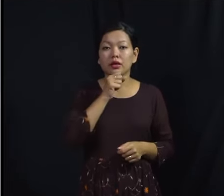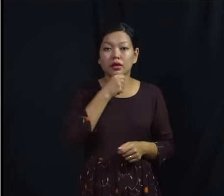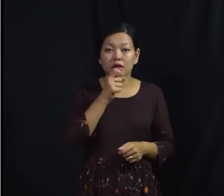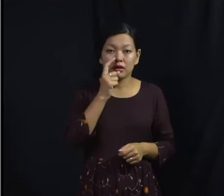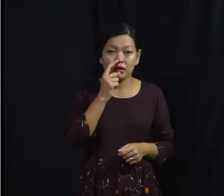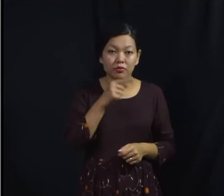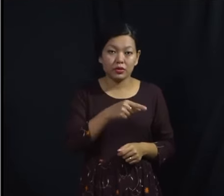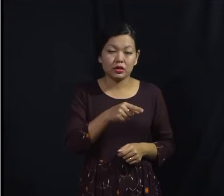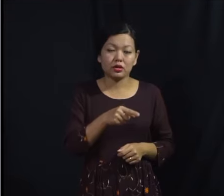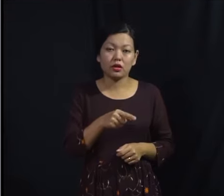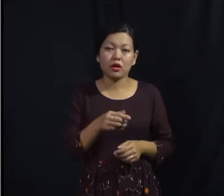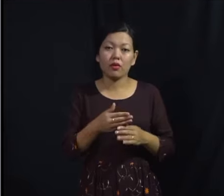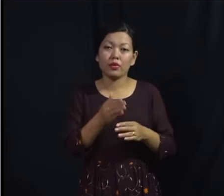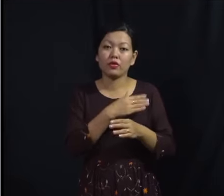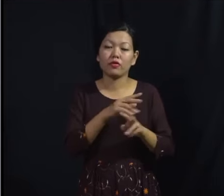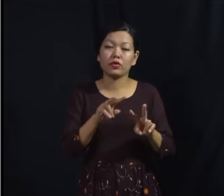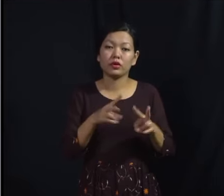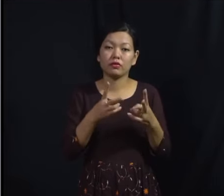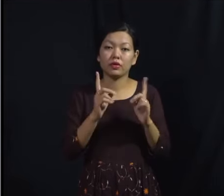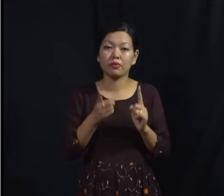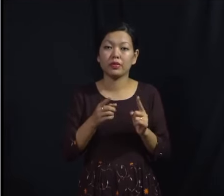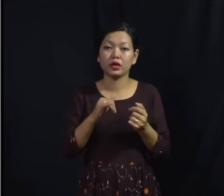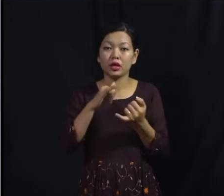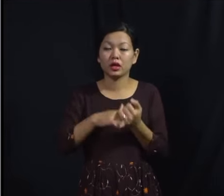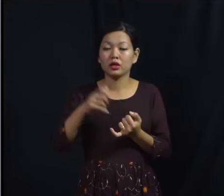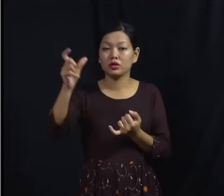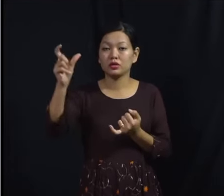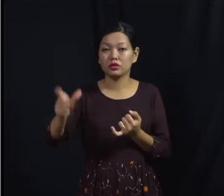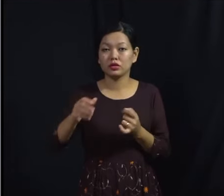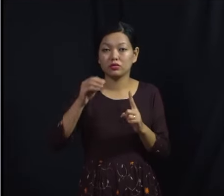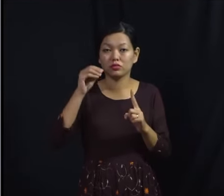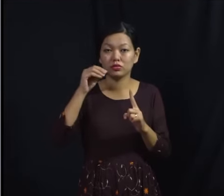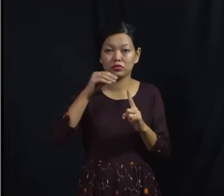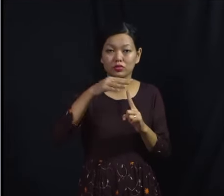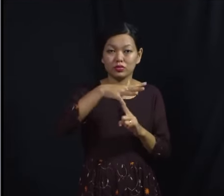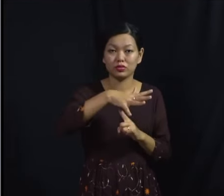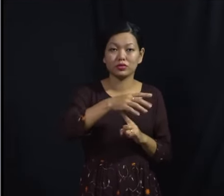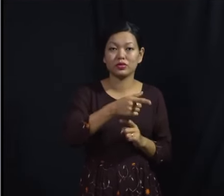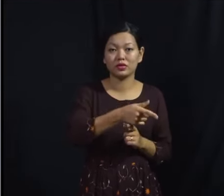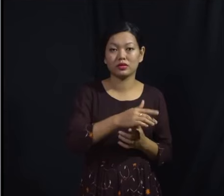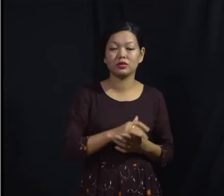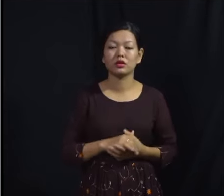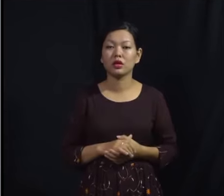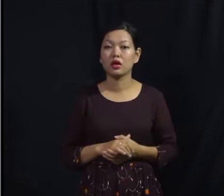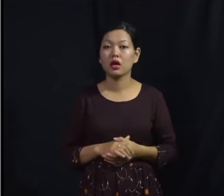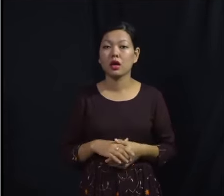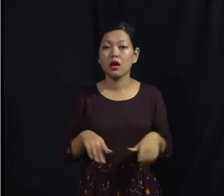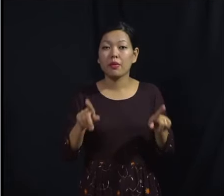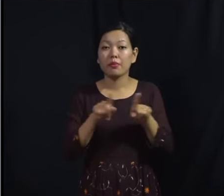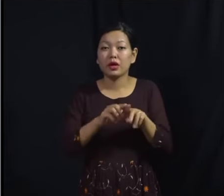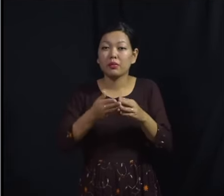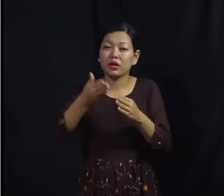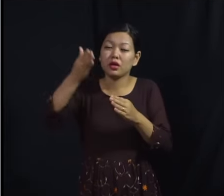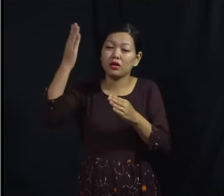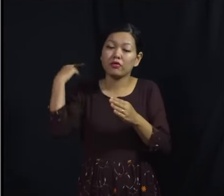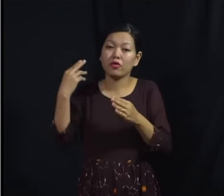sync with the story of Susan. Remember, the grandmother told her about the frogs that raised up a castle. And we learned that